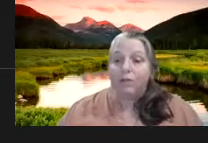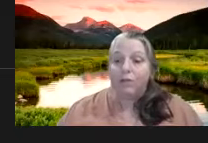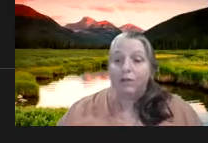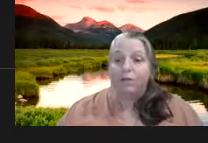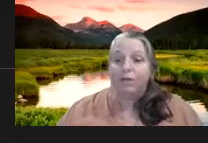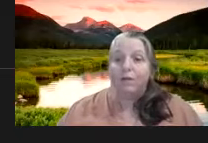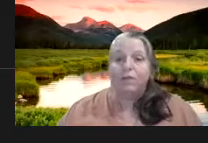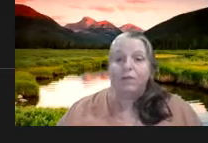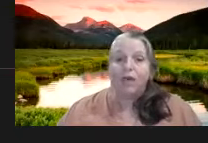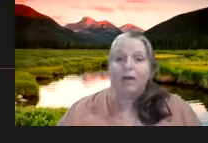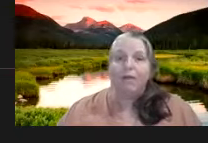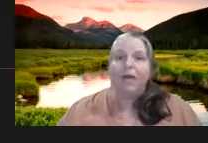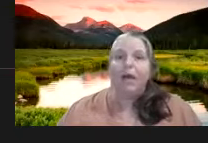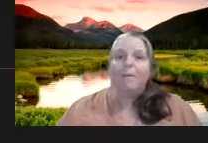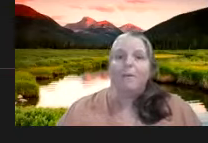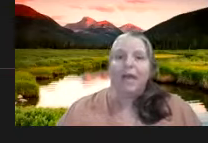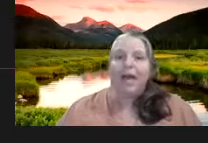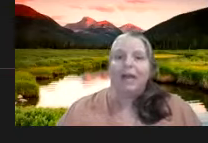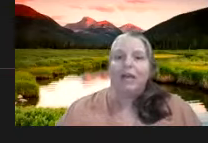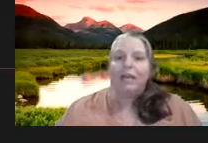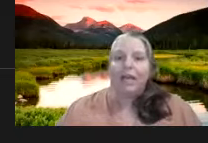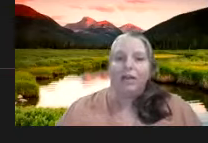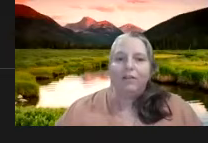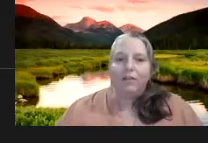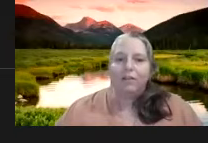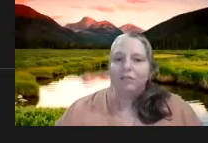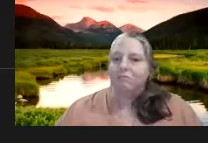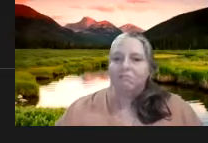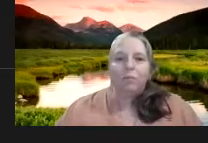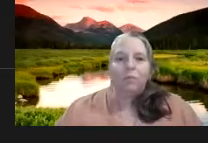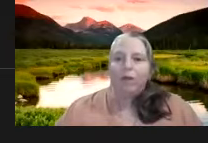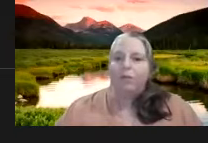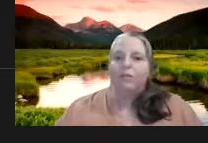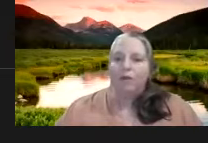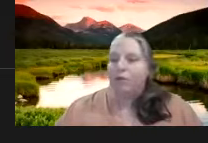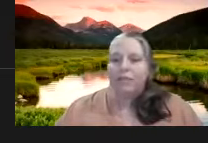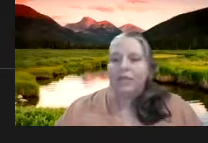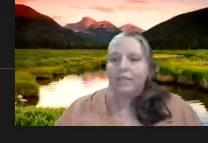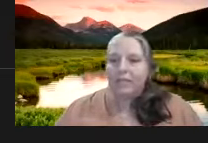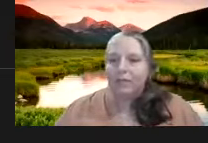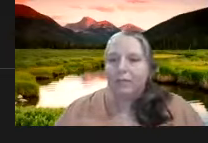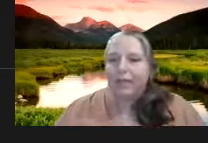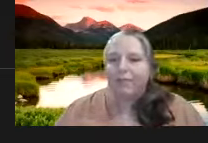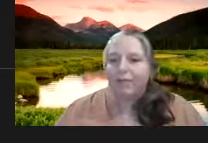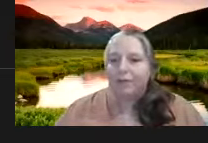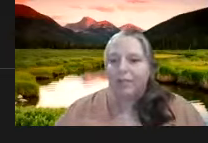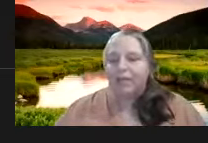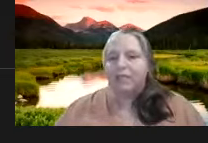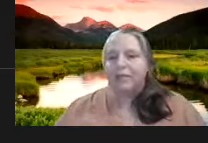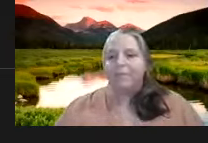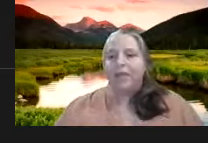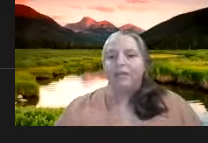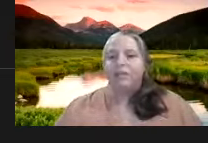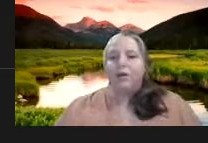future concern for them over time. But yet caregivers, it was about